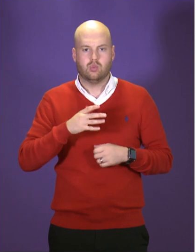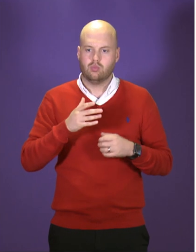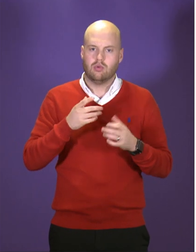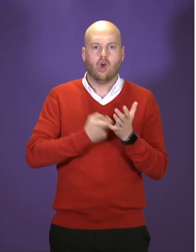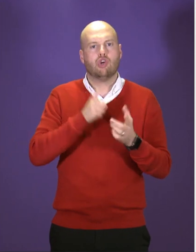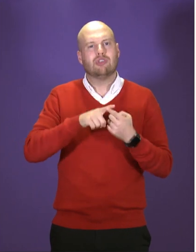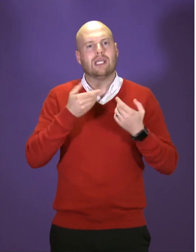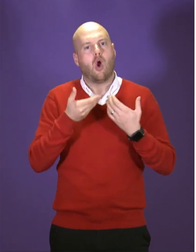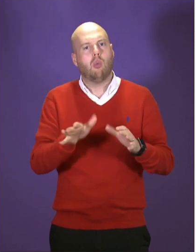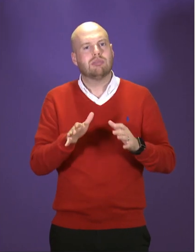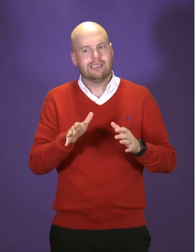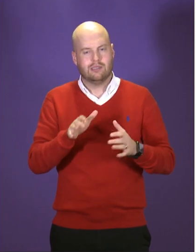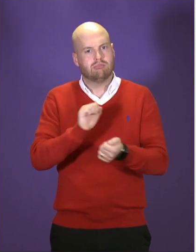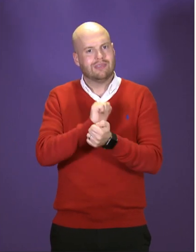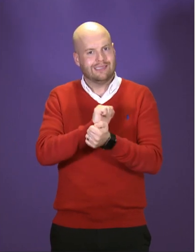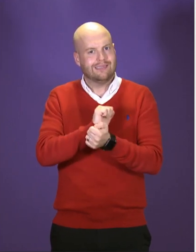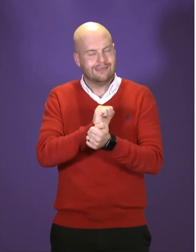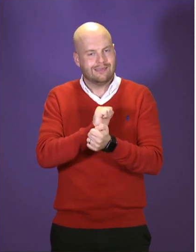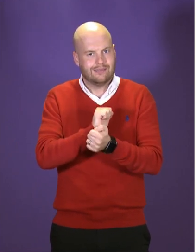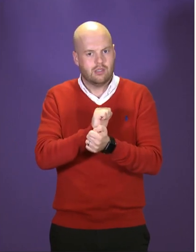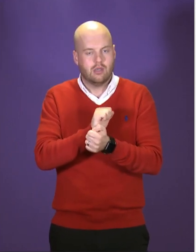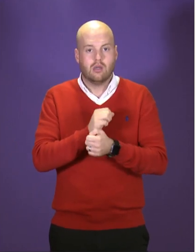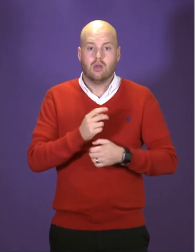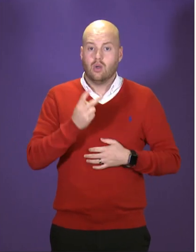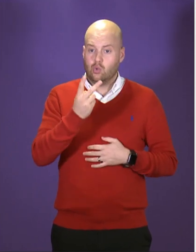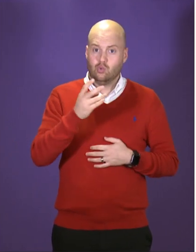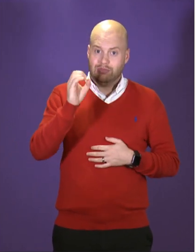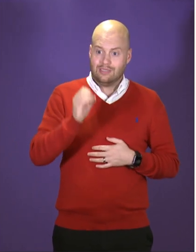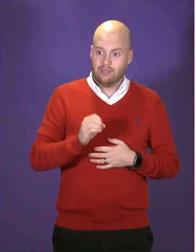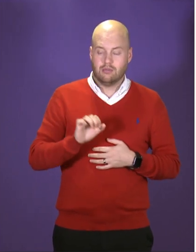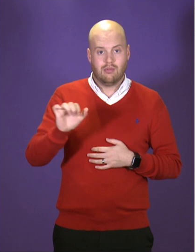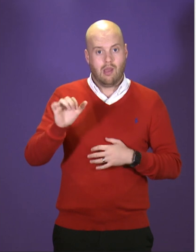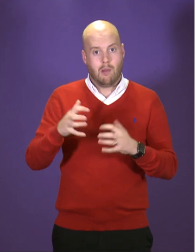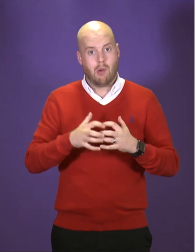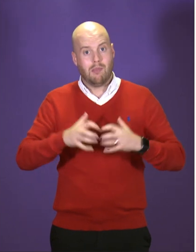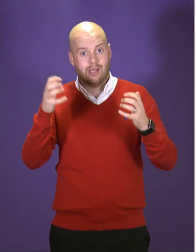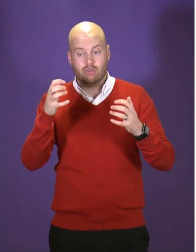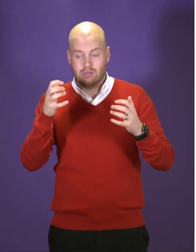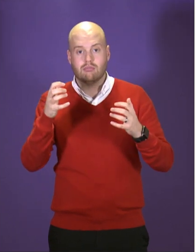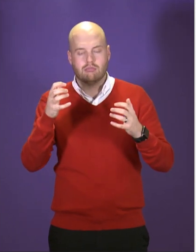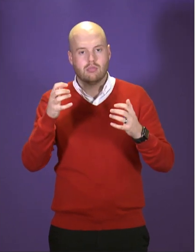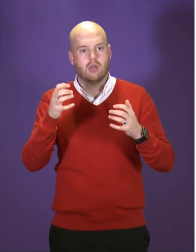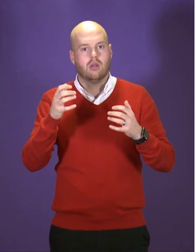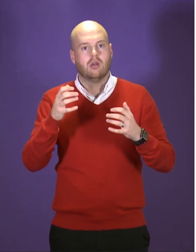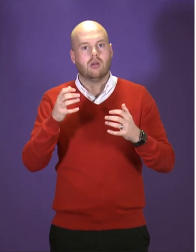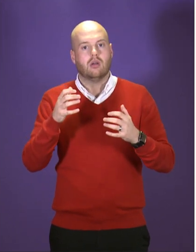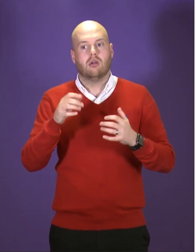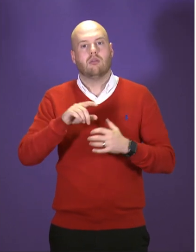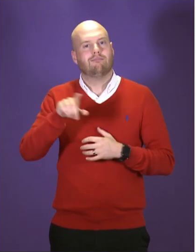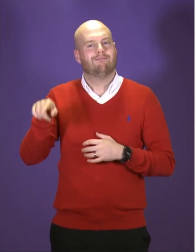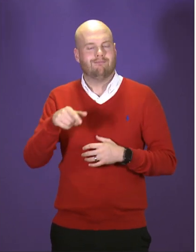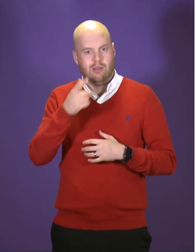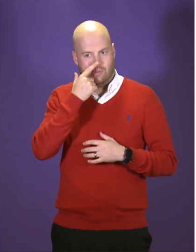Australia, 2% of their population is Aboriginal, 98% of their prison population is